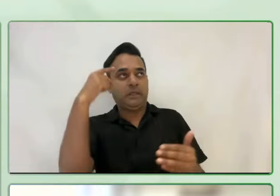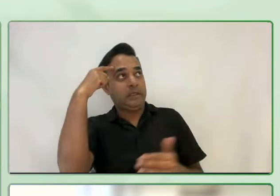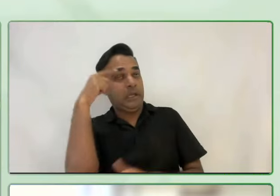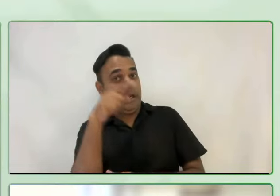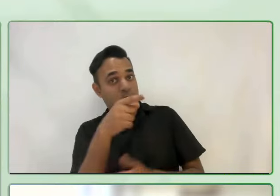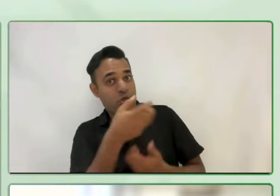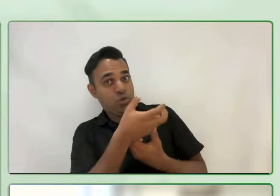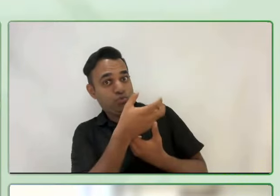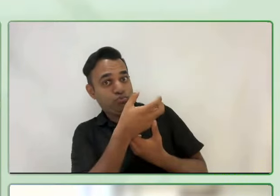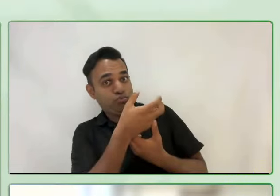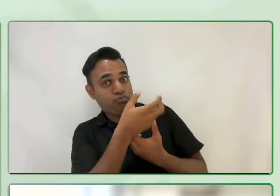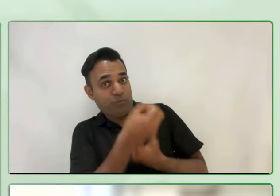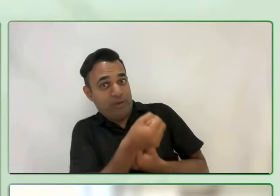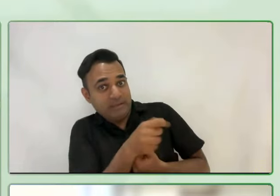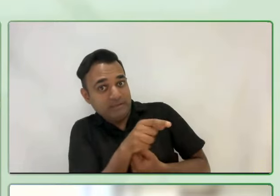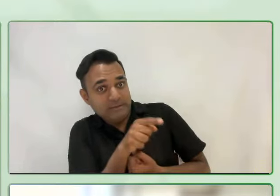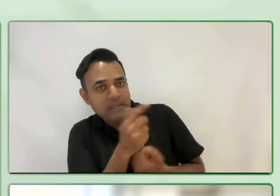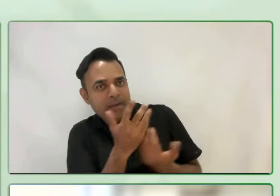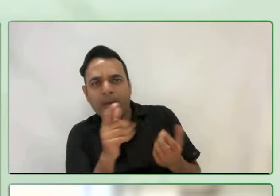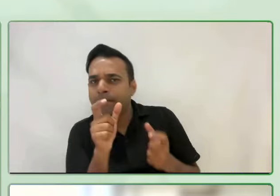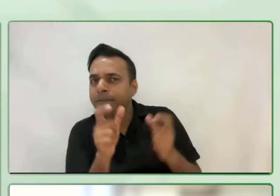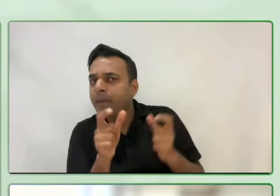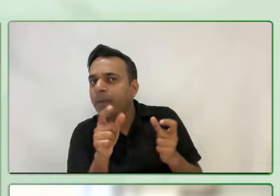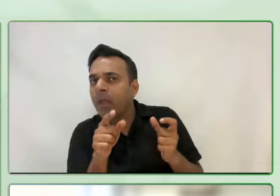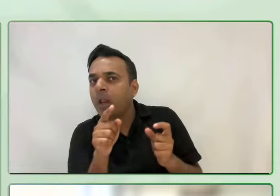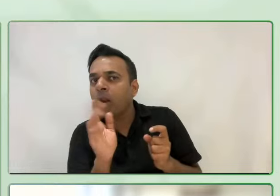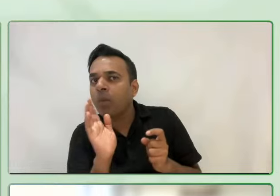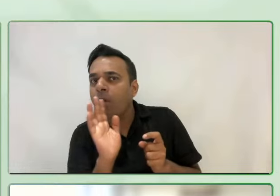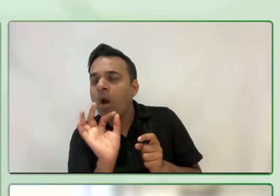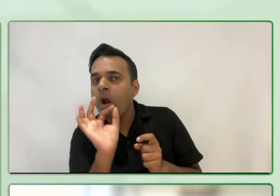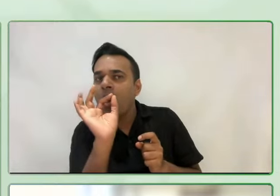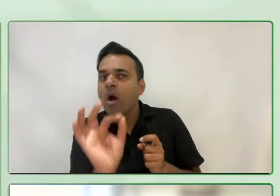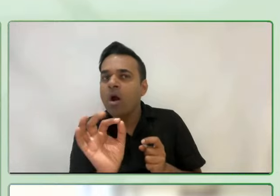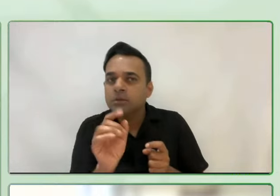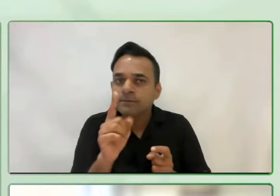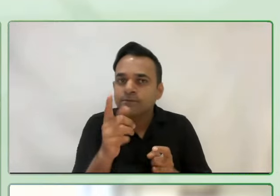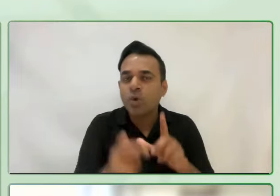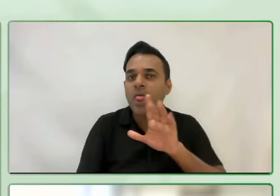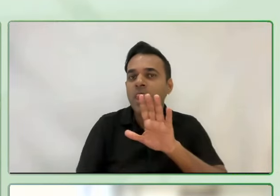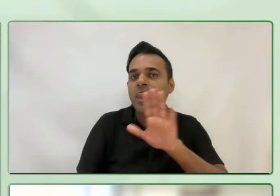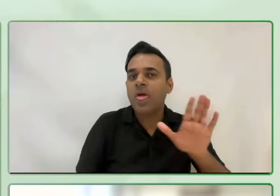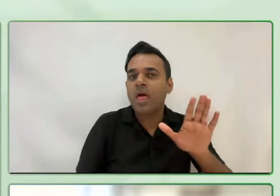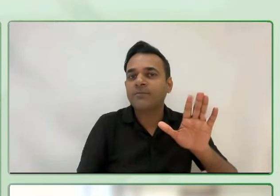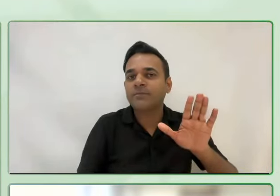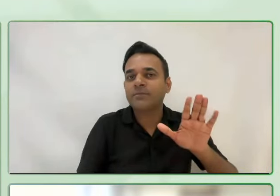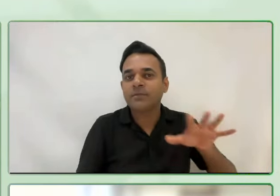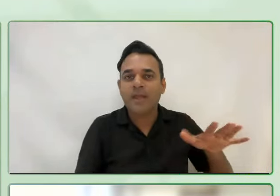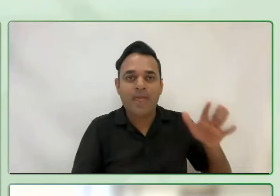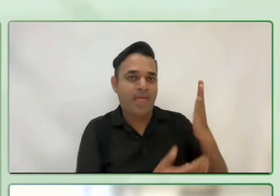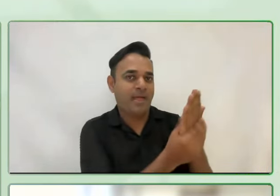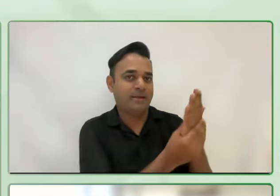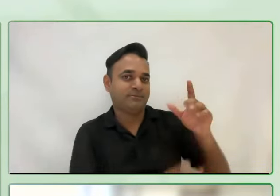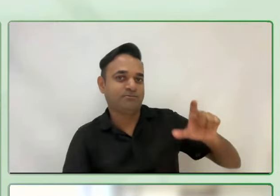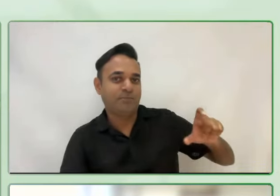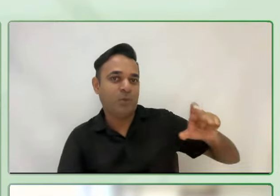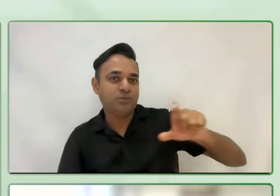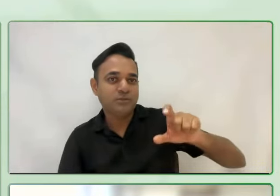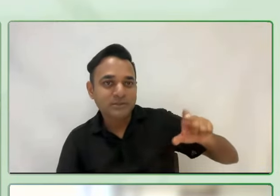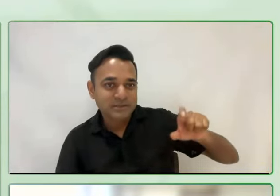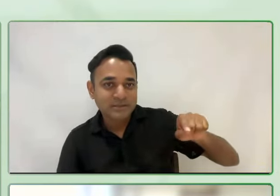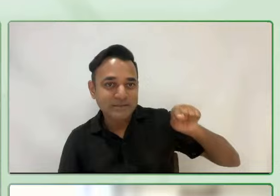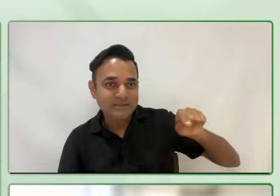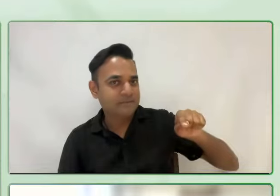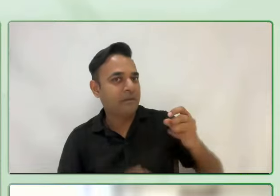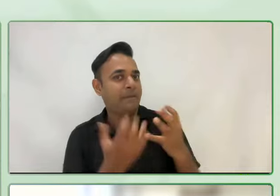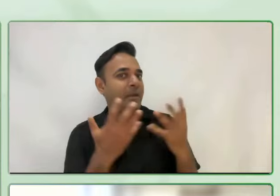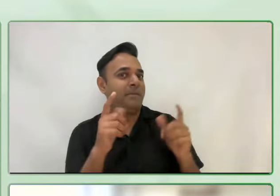and I'm a valued employee that wants to do well, that wants to be productive, would you be able to help me with this assistive technology? I will be more